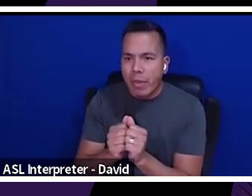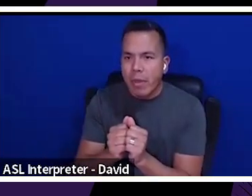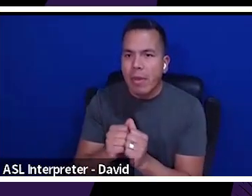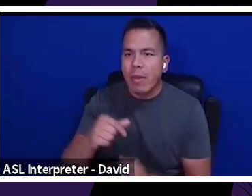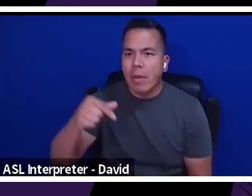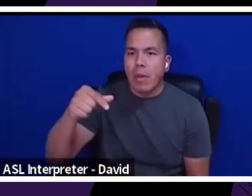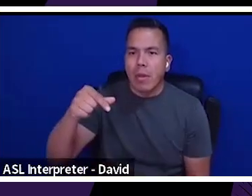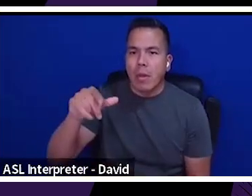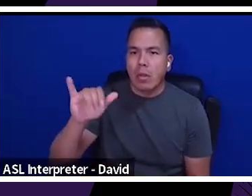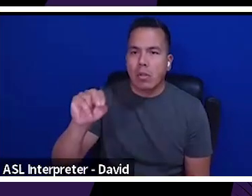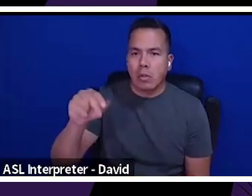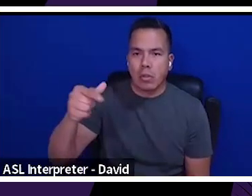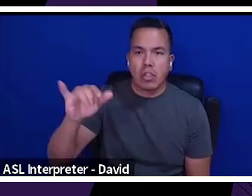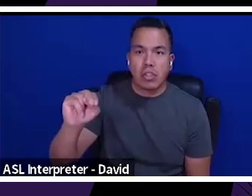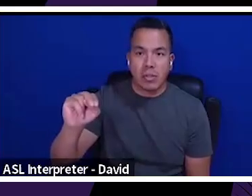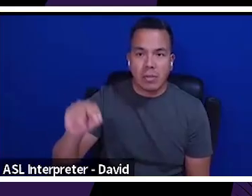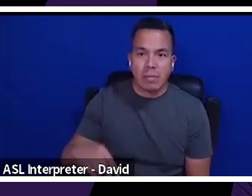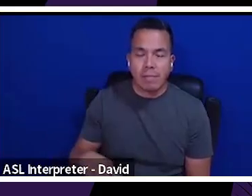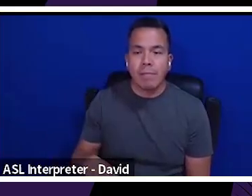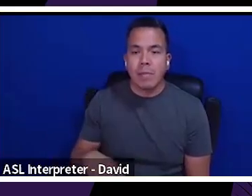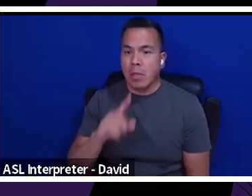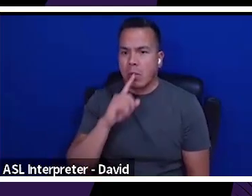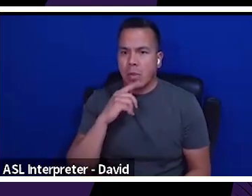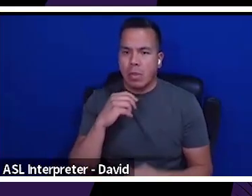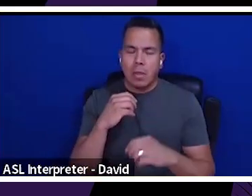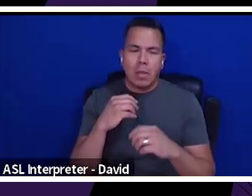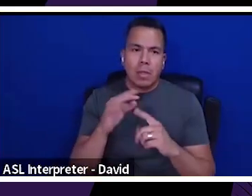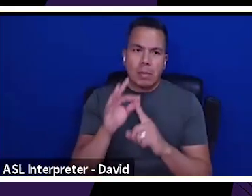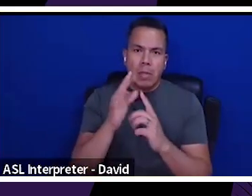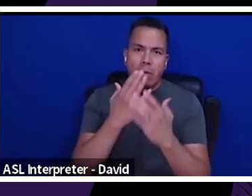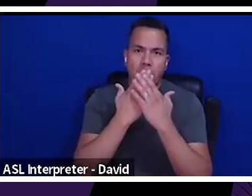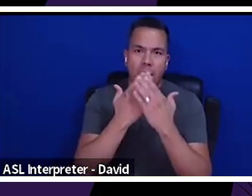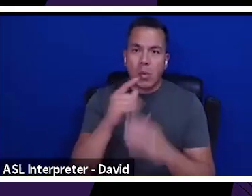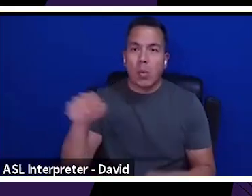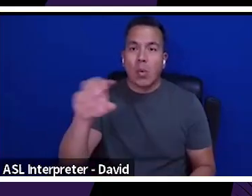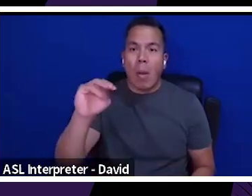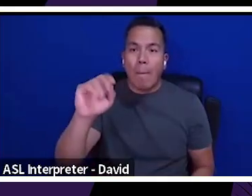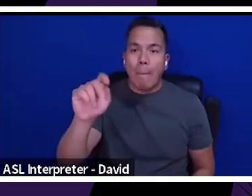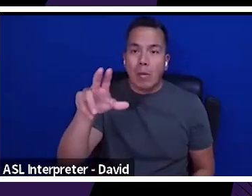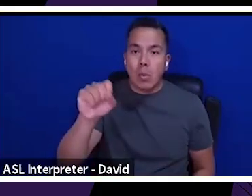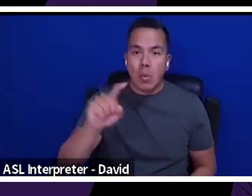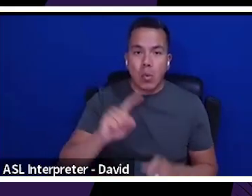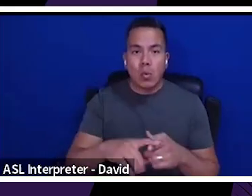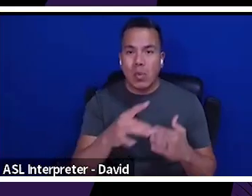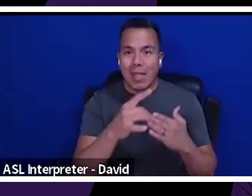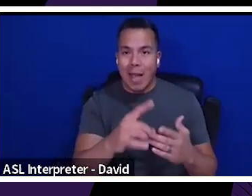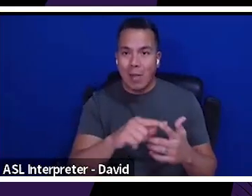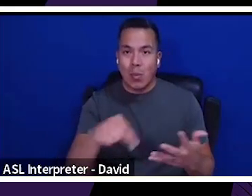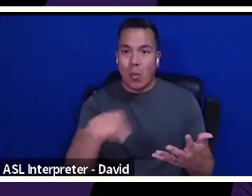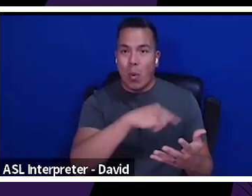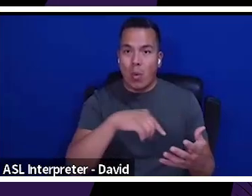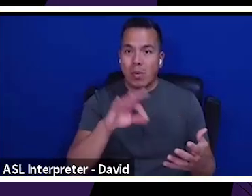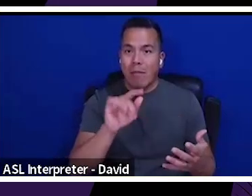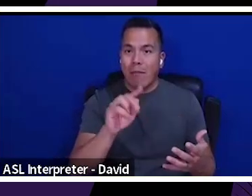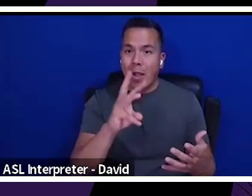We want to give a very special thank you to the mentors who provided guidance to the Processing Foundation Fellows and to the Google